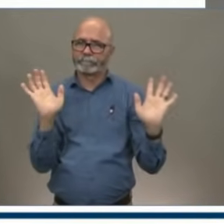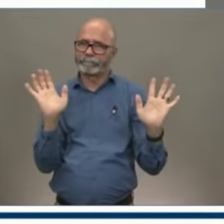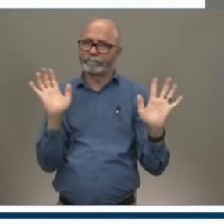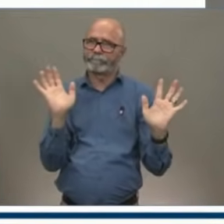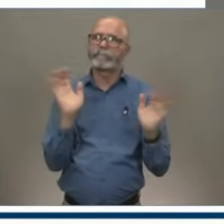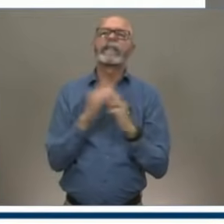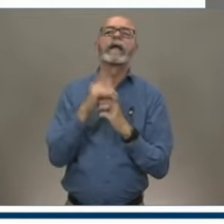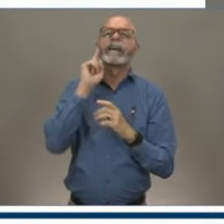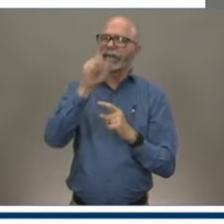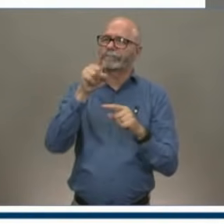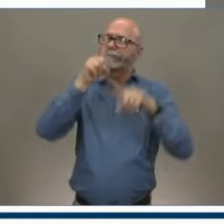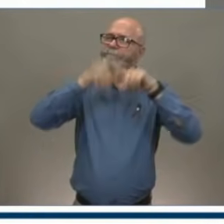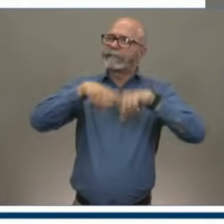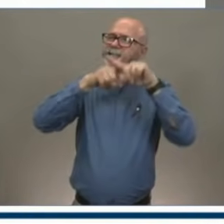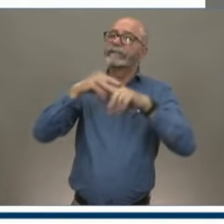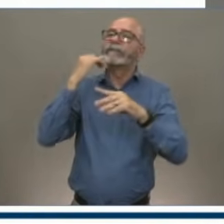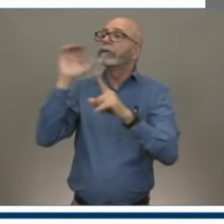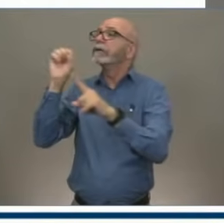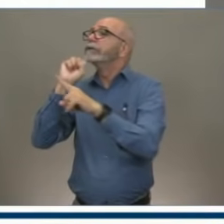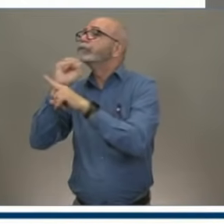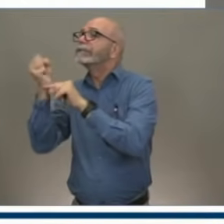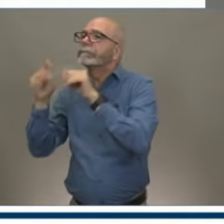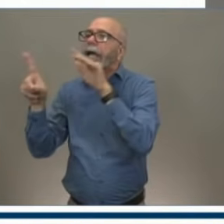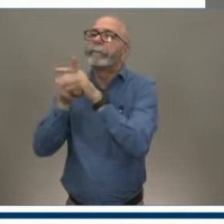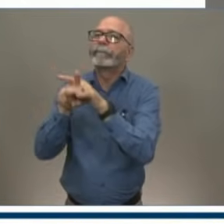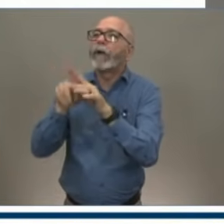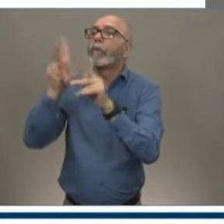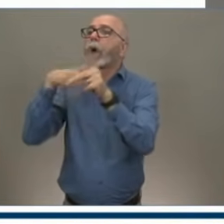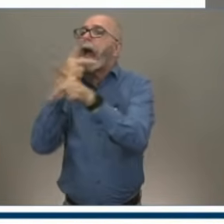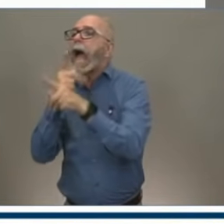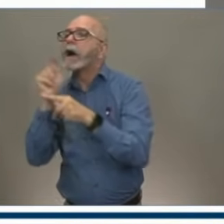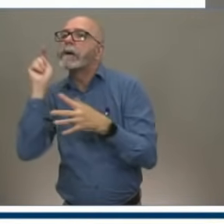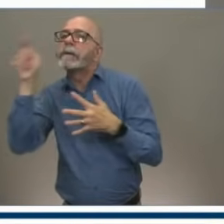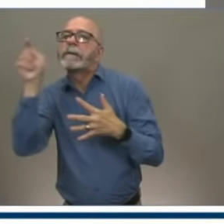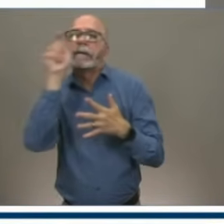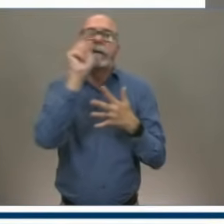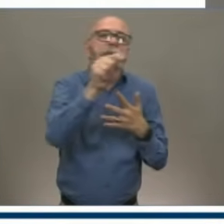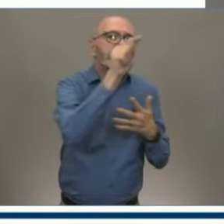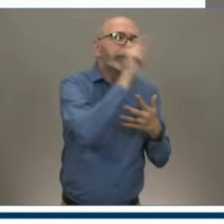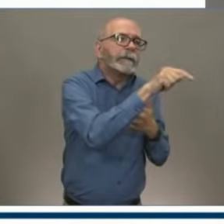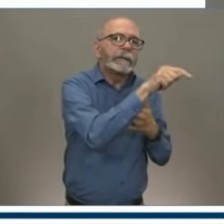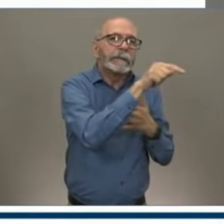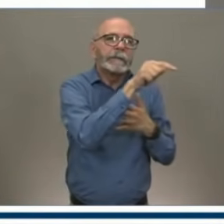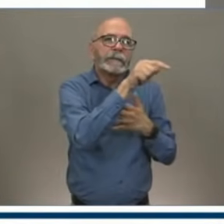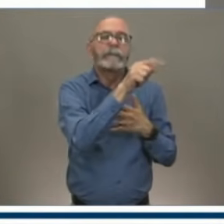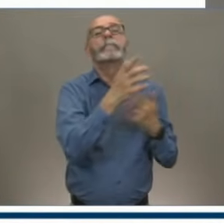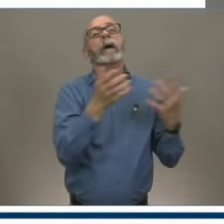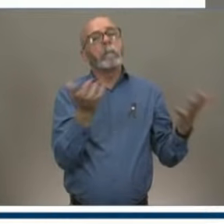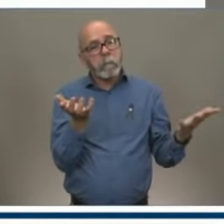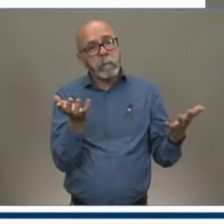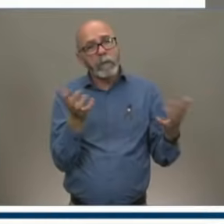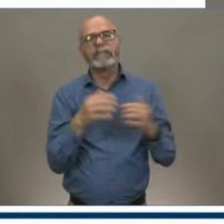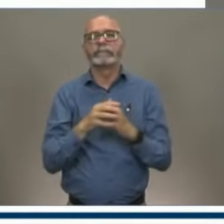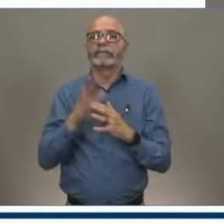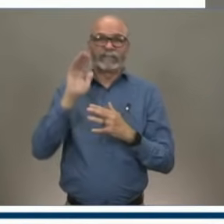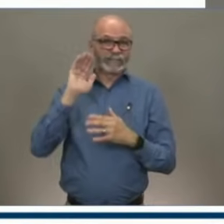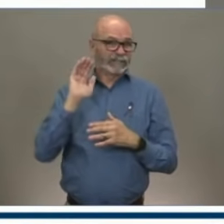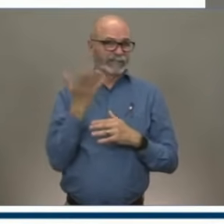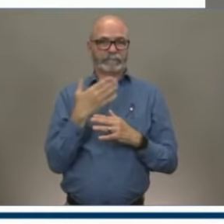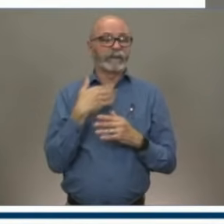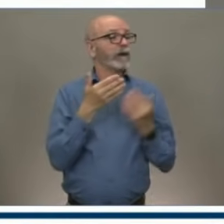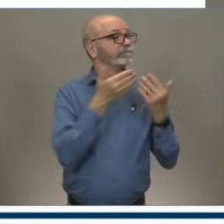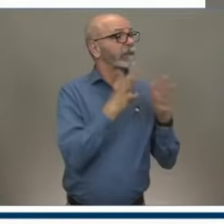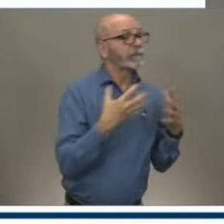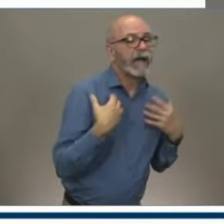case-by-case basis, as we've been doing around individual cases, making a determination of a combination of public health and